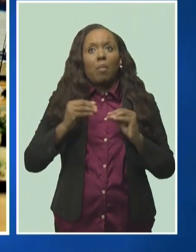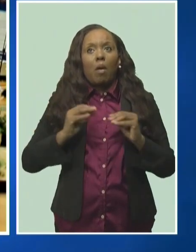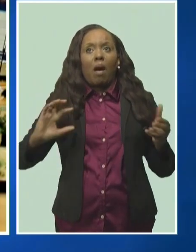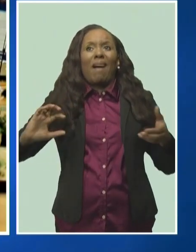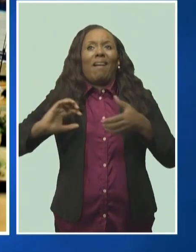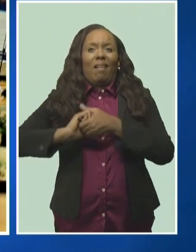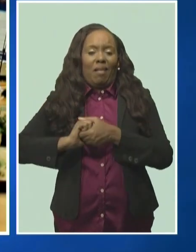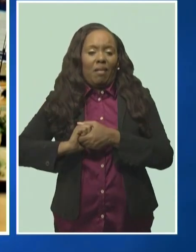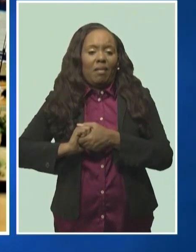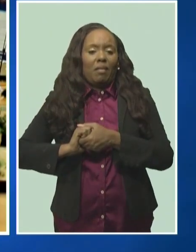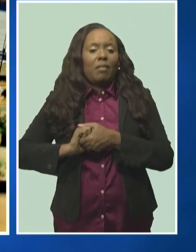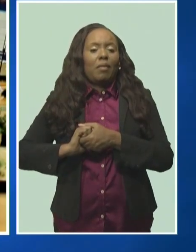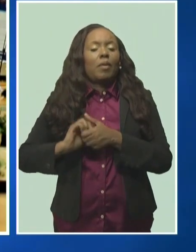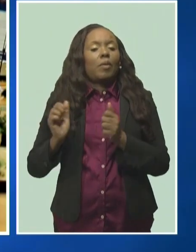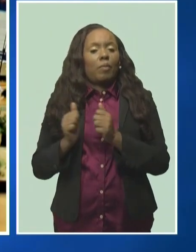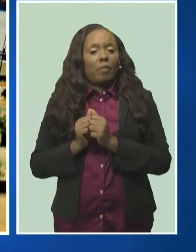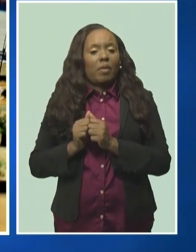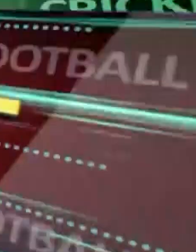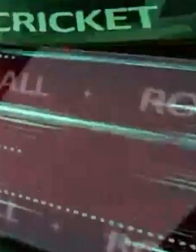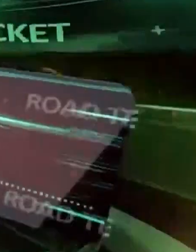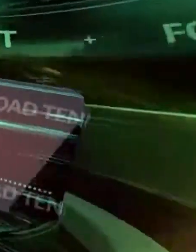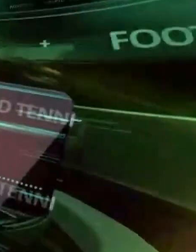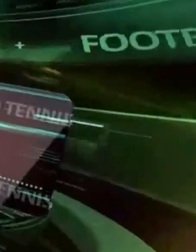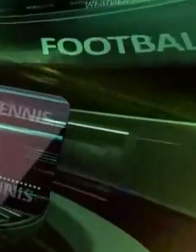partnership in Barbados.